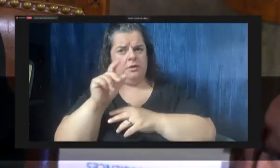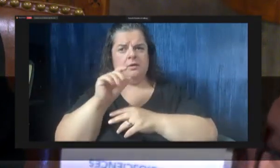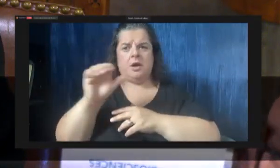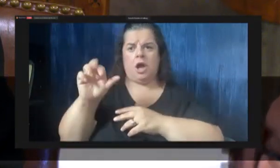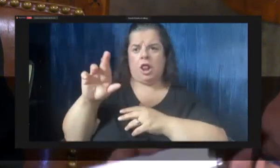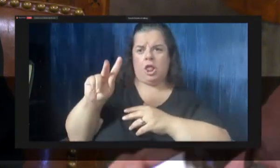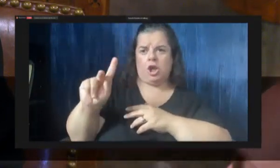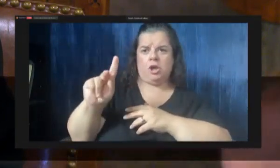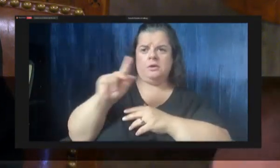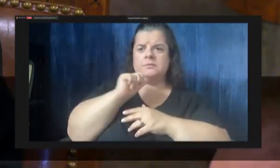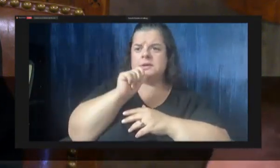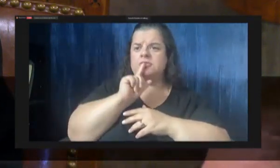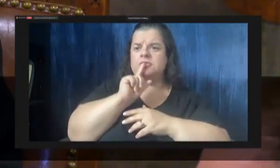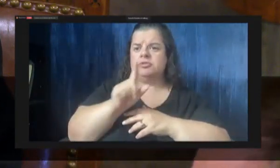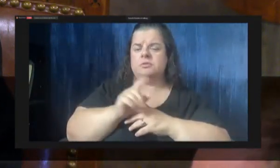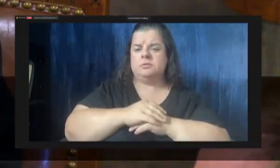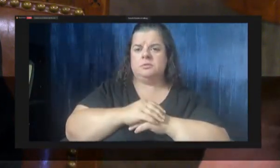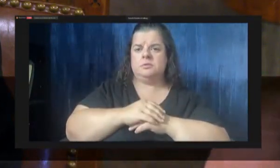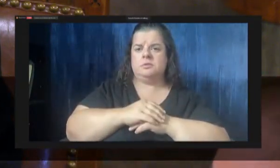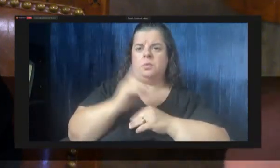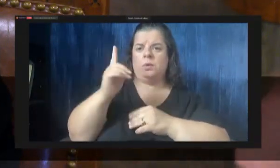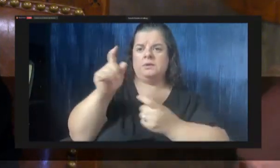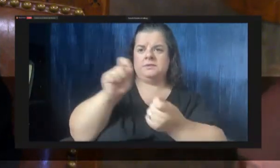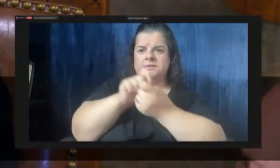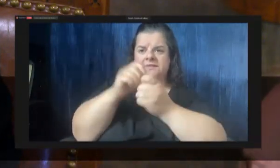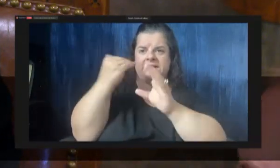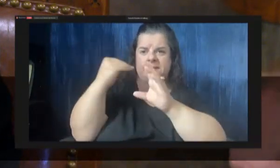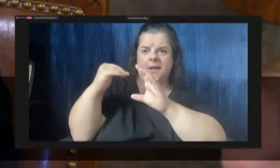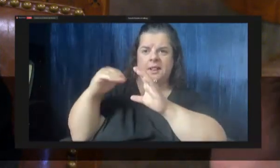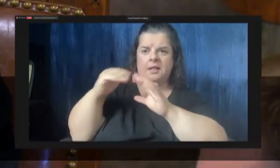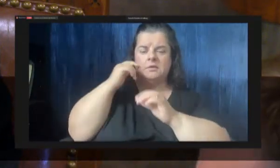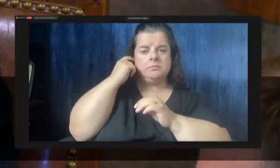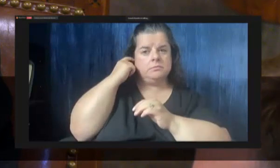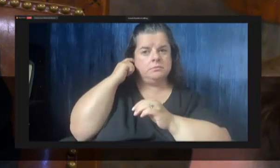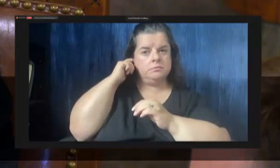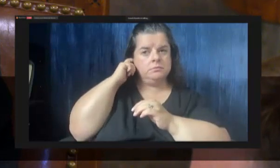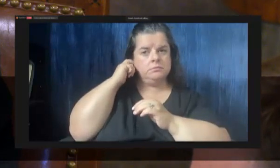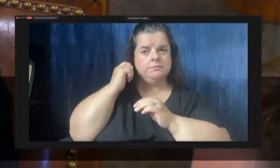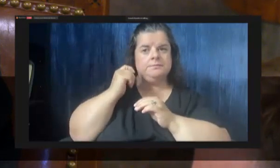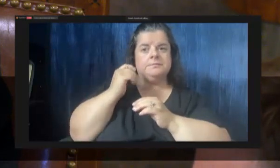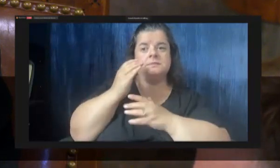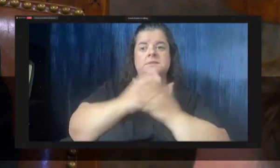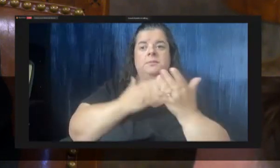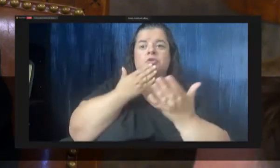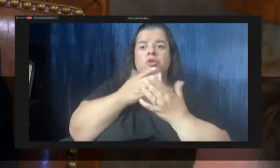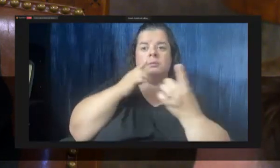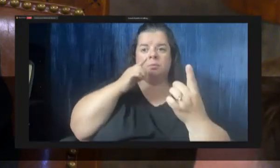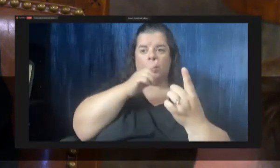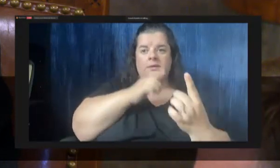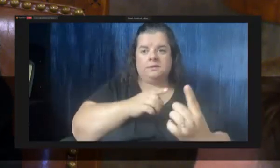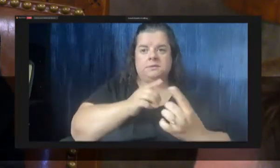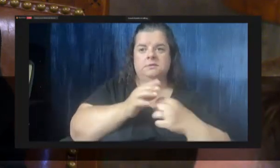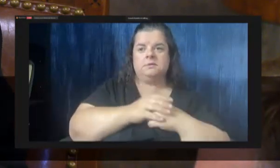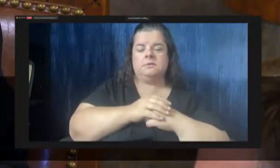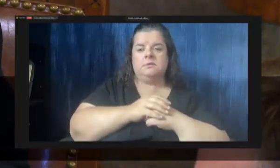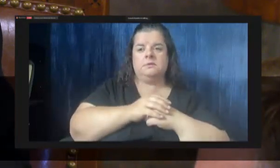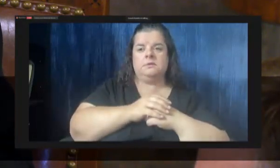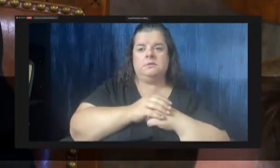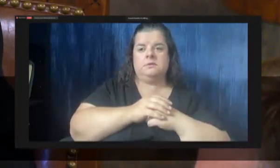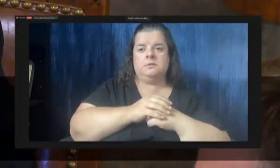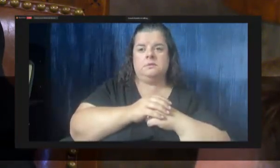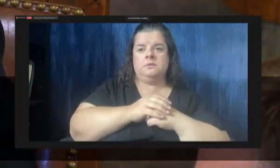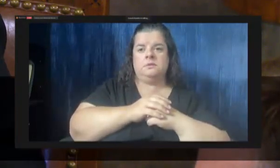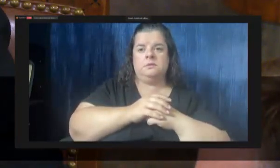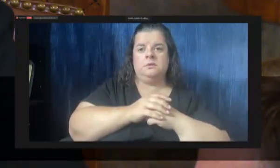But it was one particular email that I think made some very good points, and that was this, is that, you